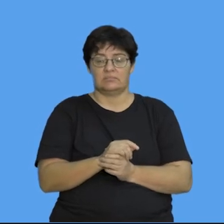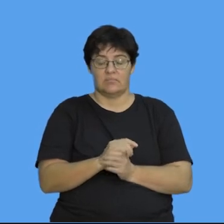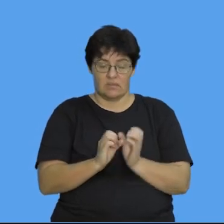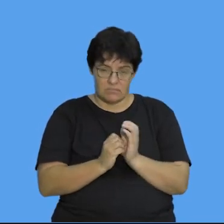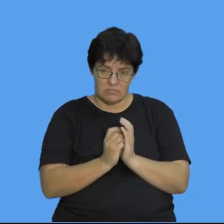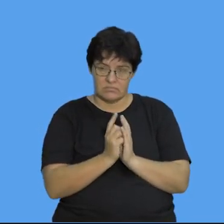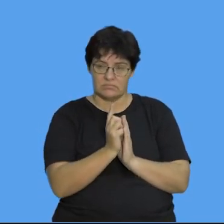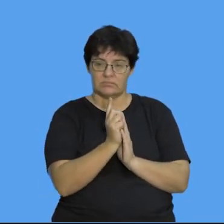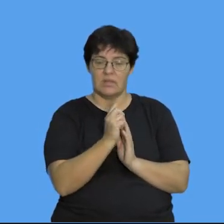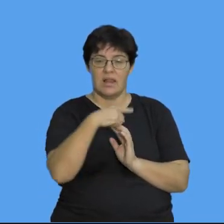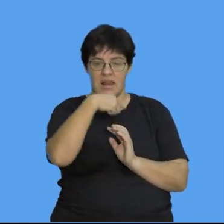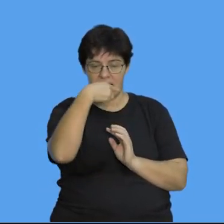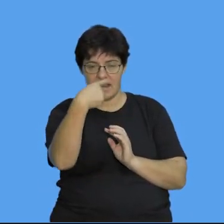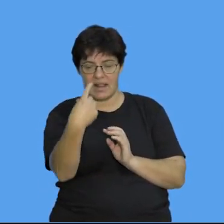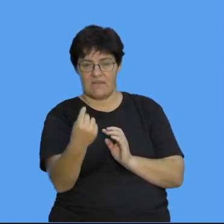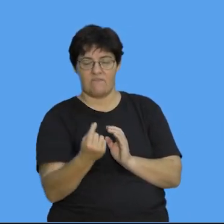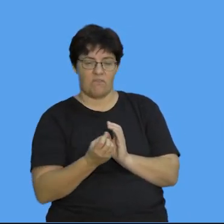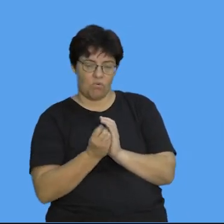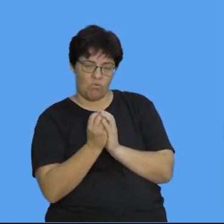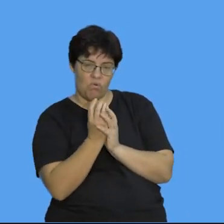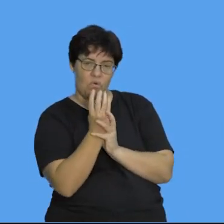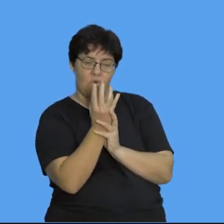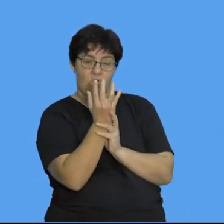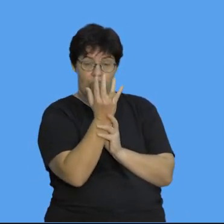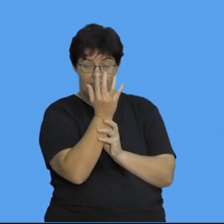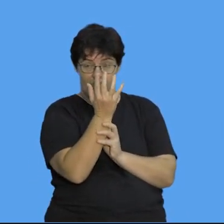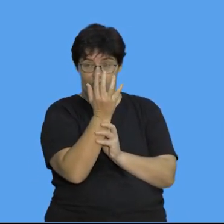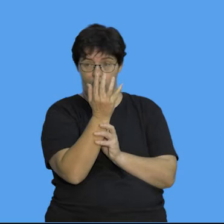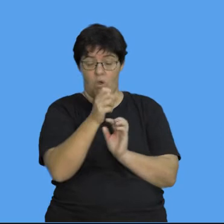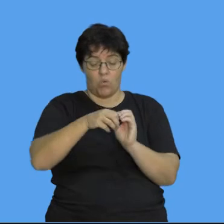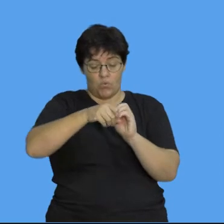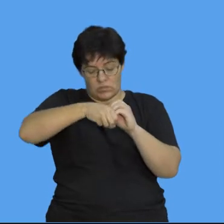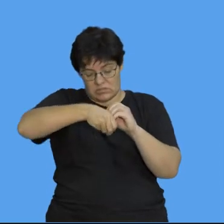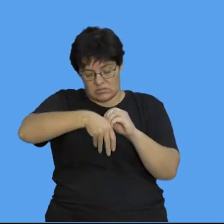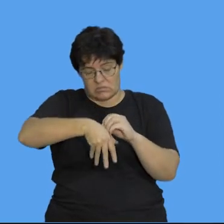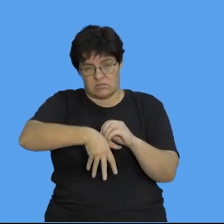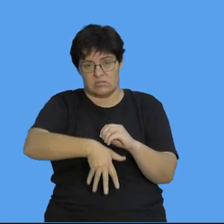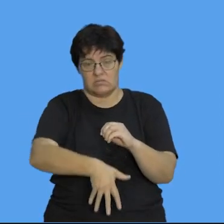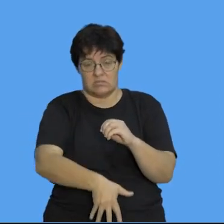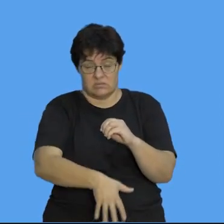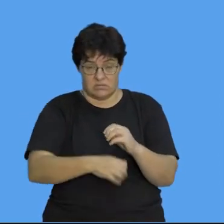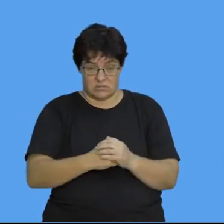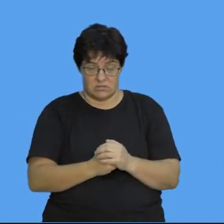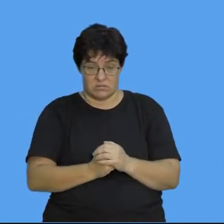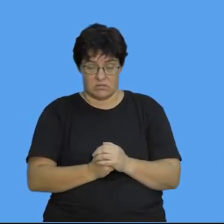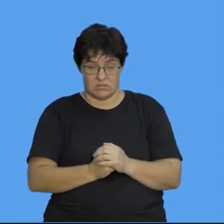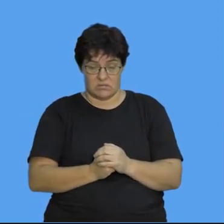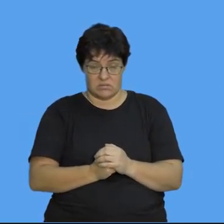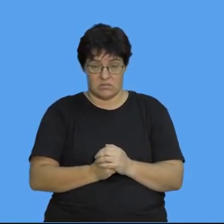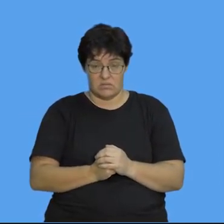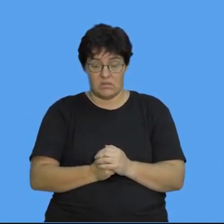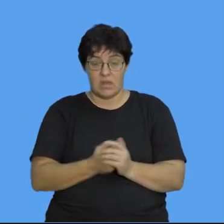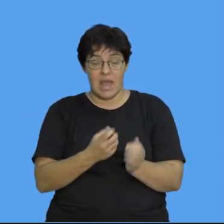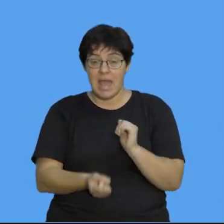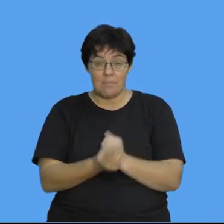grow out from the top? The leaves are going to start to grow, and the roots are going to start to